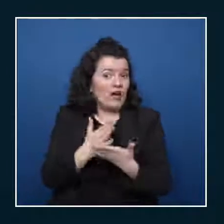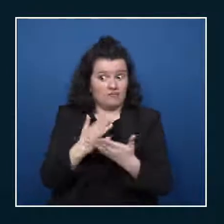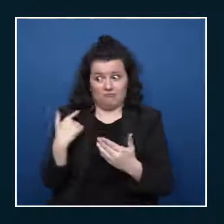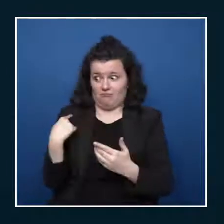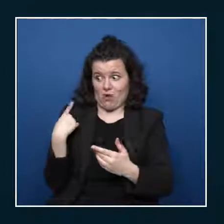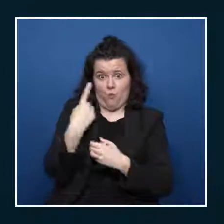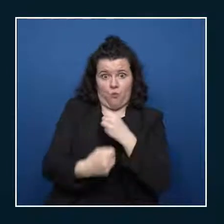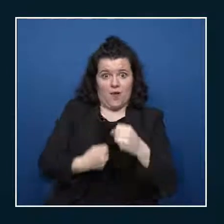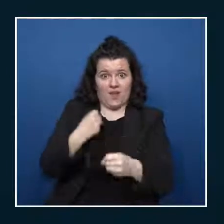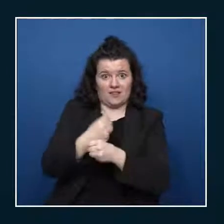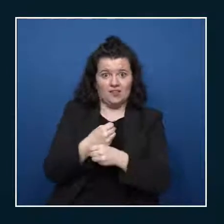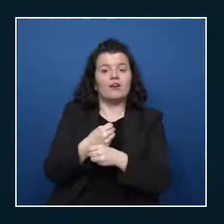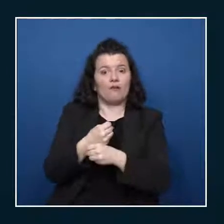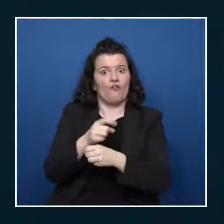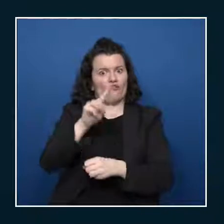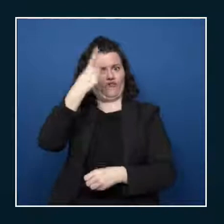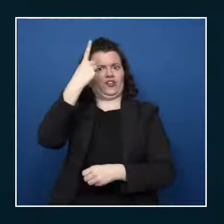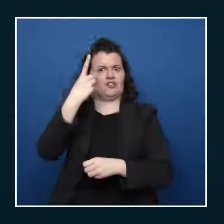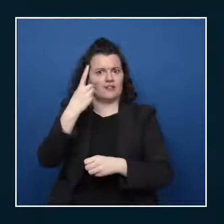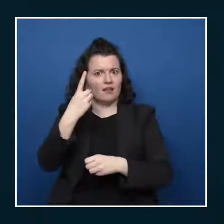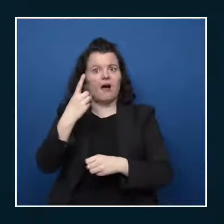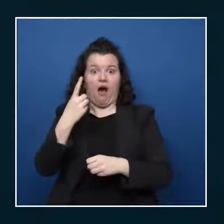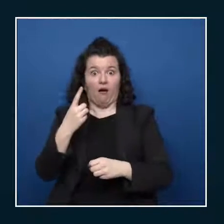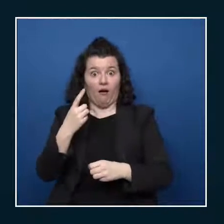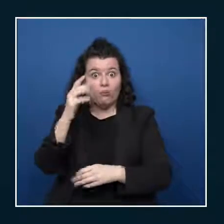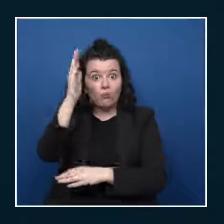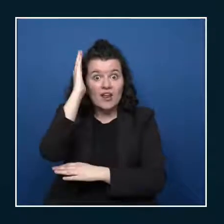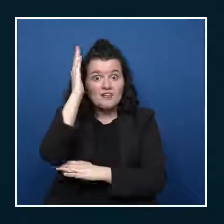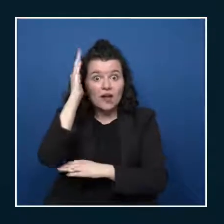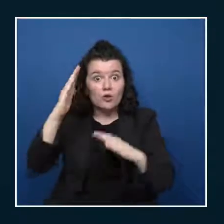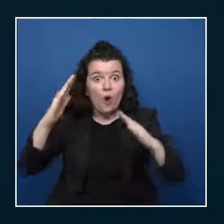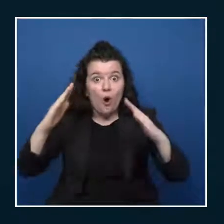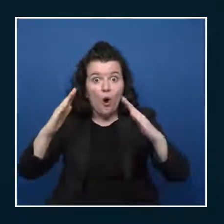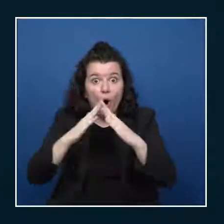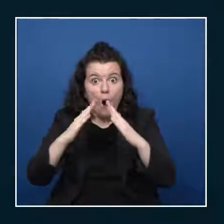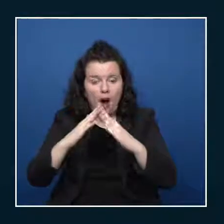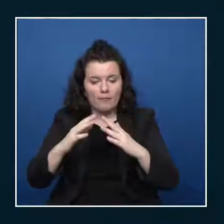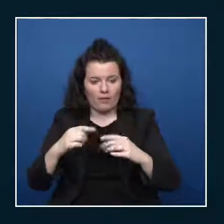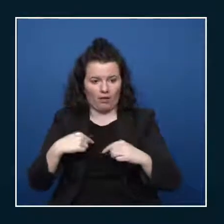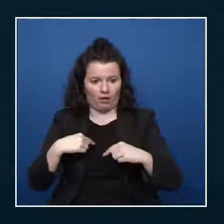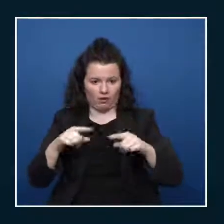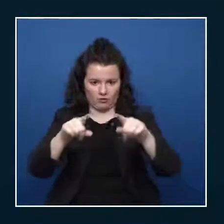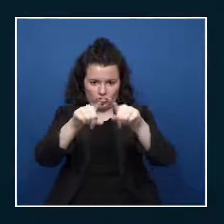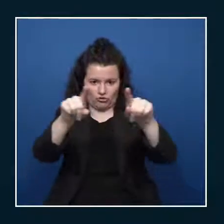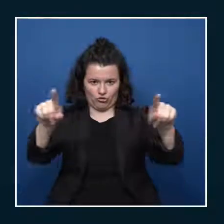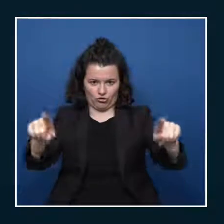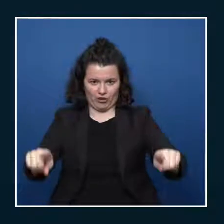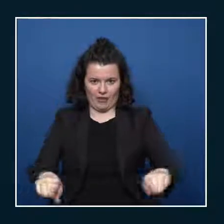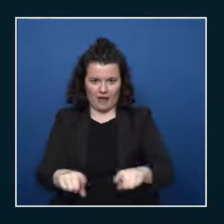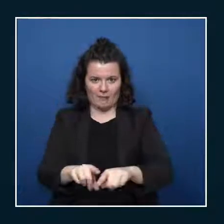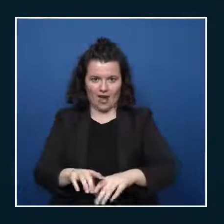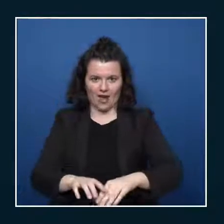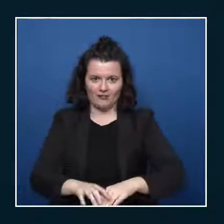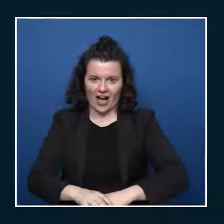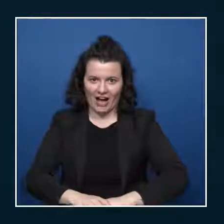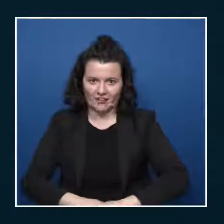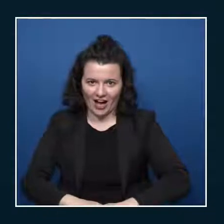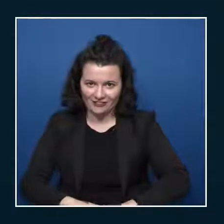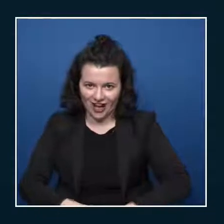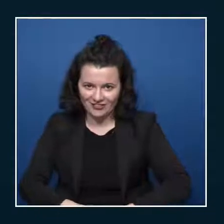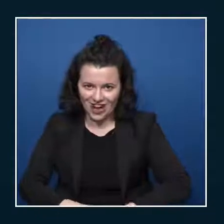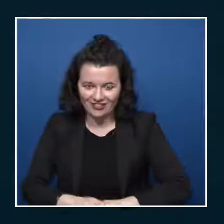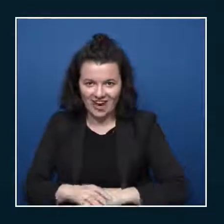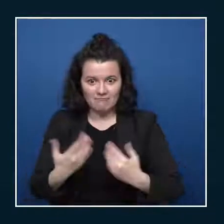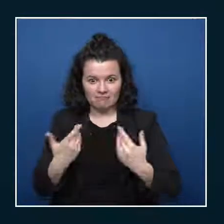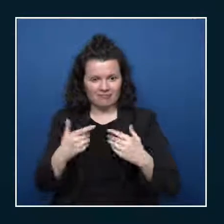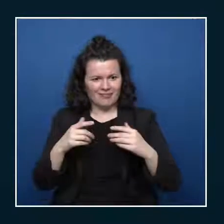it was terrifying at the beginning, because you're just speaking to a screen and you're not having that interaction with the